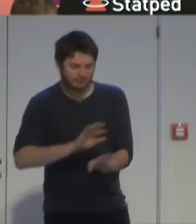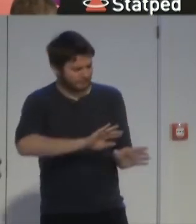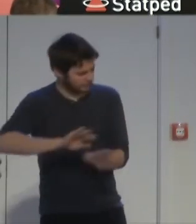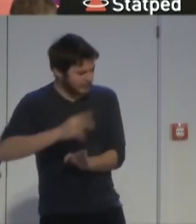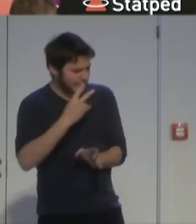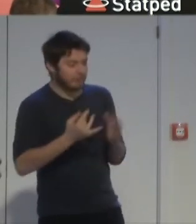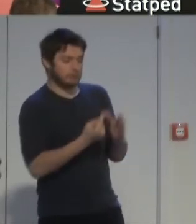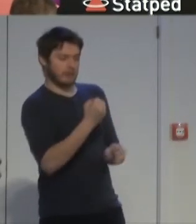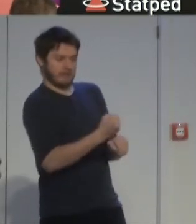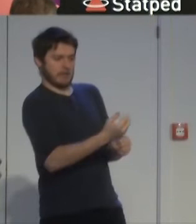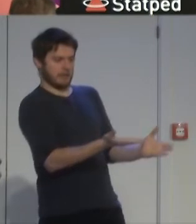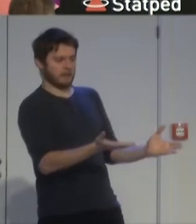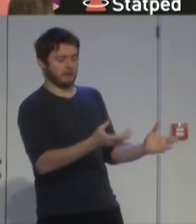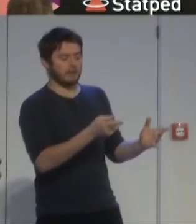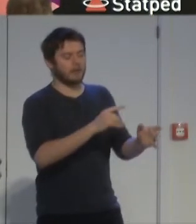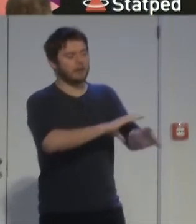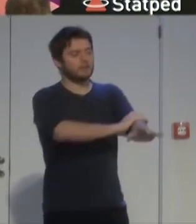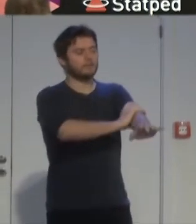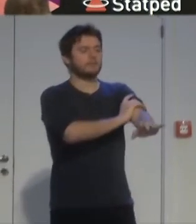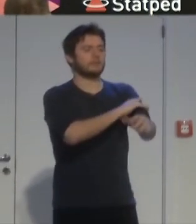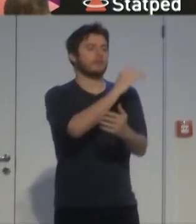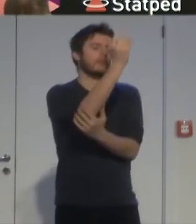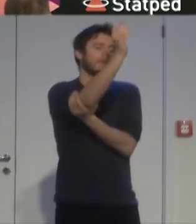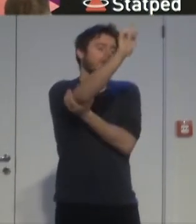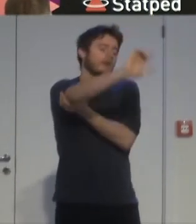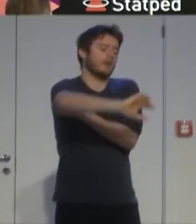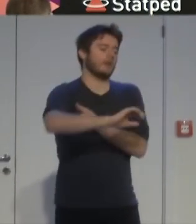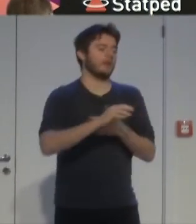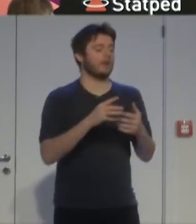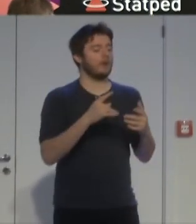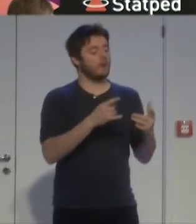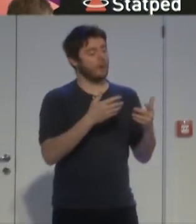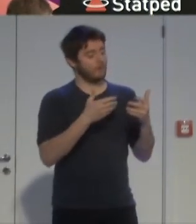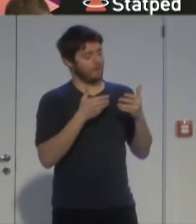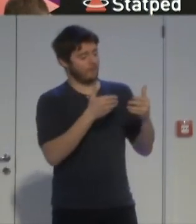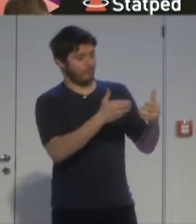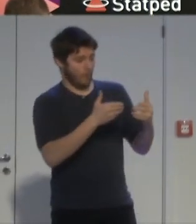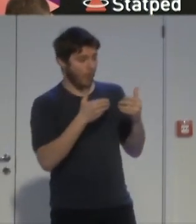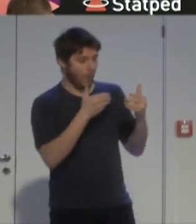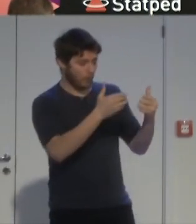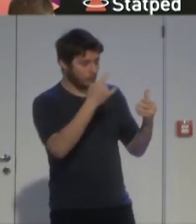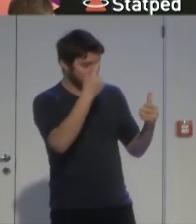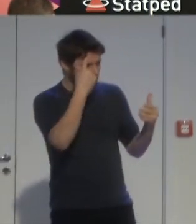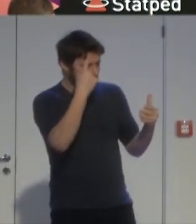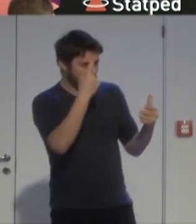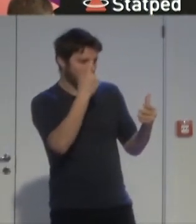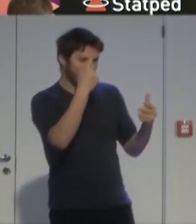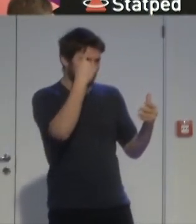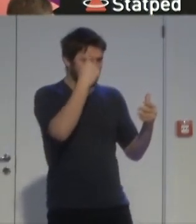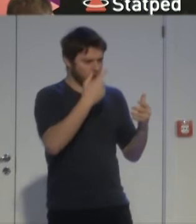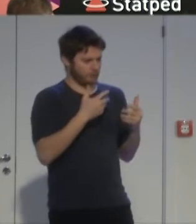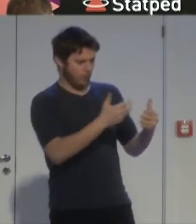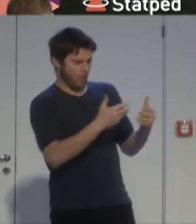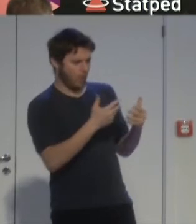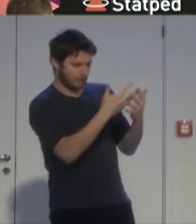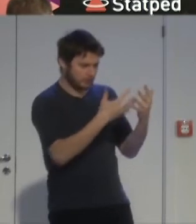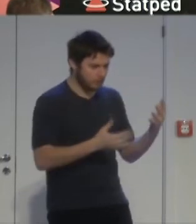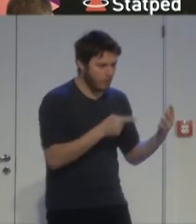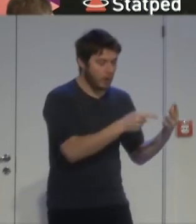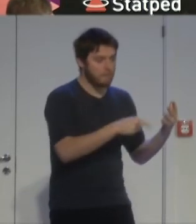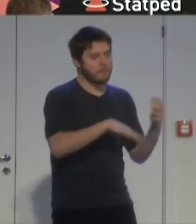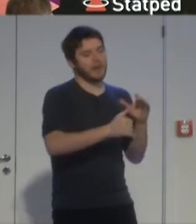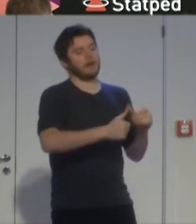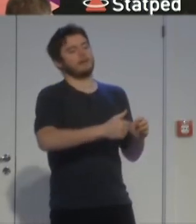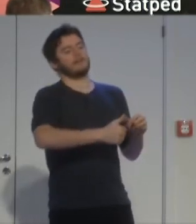And it's a relational understanding of language is more relevant because